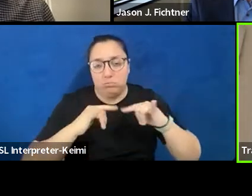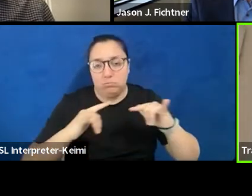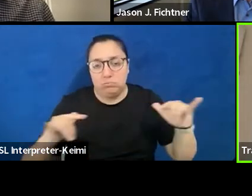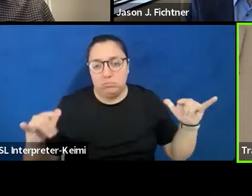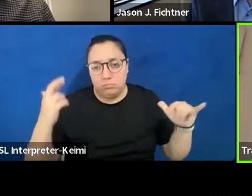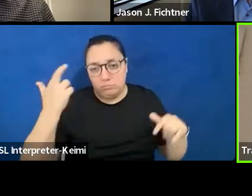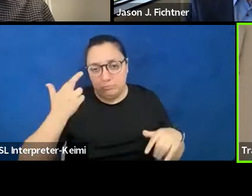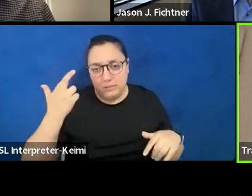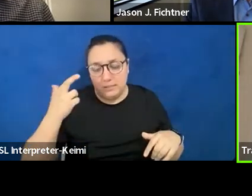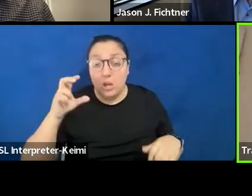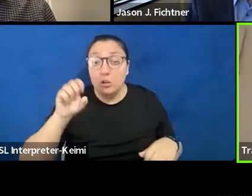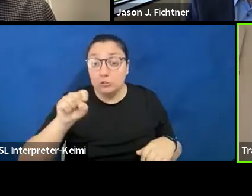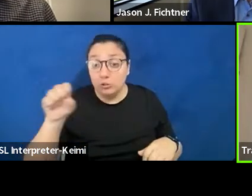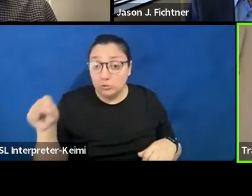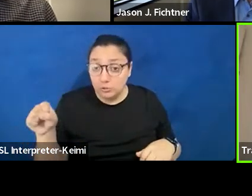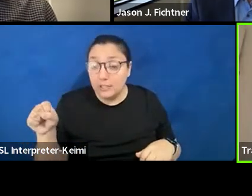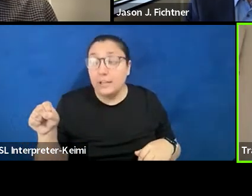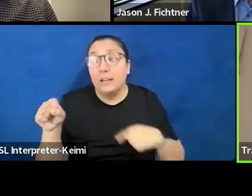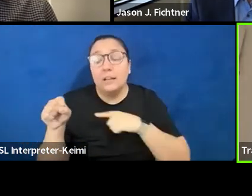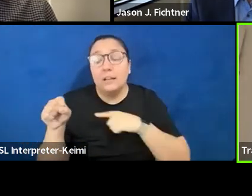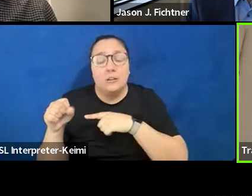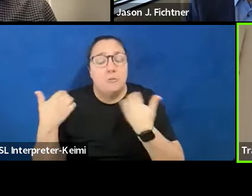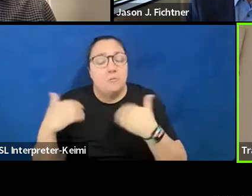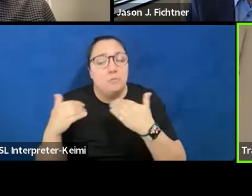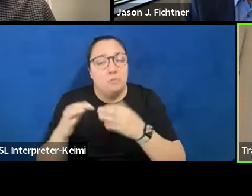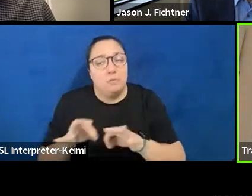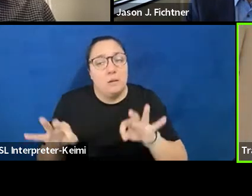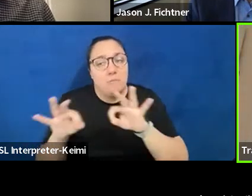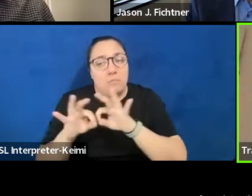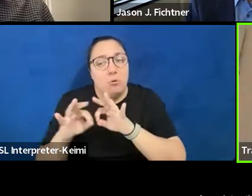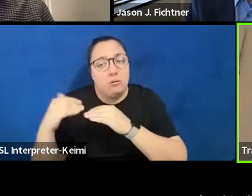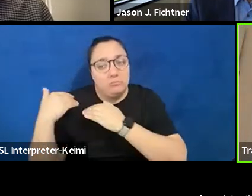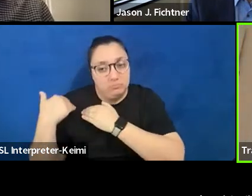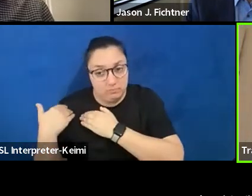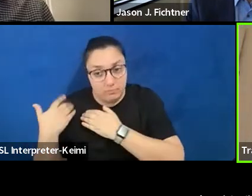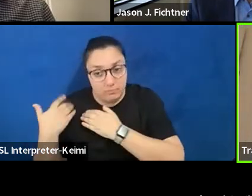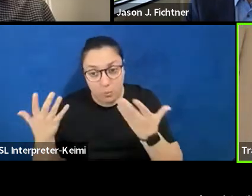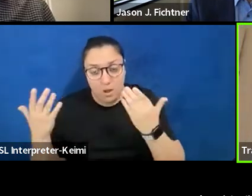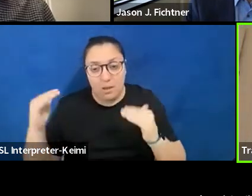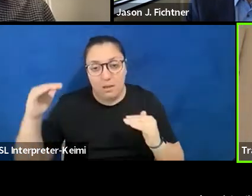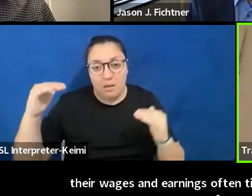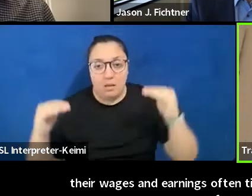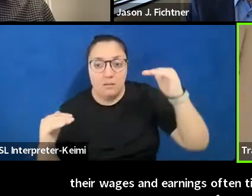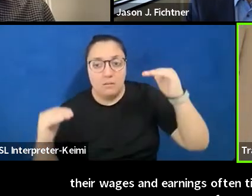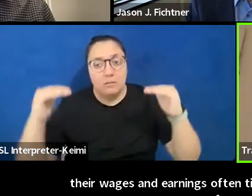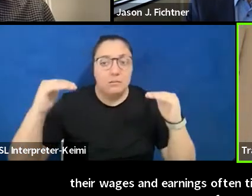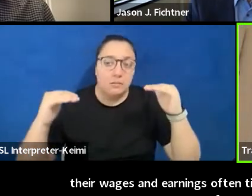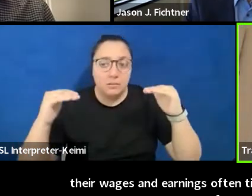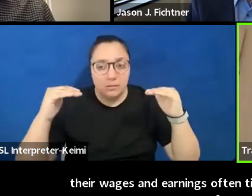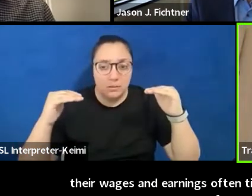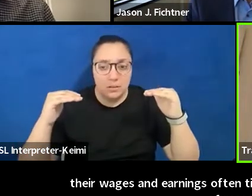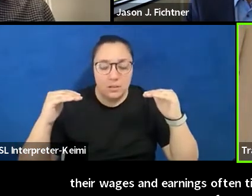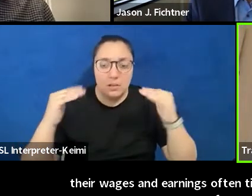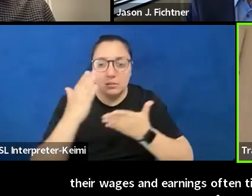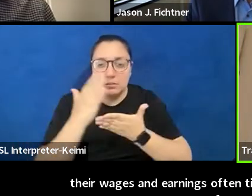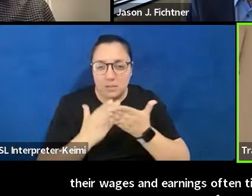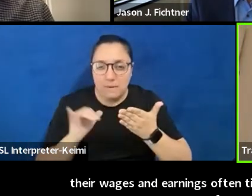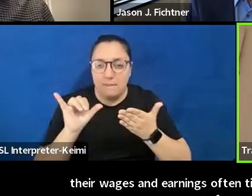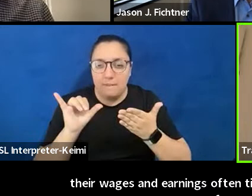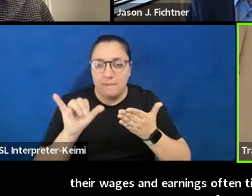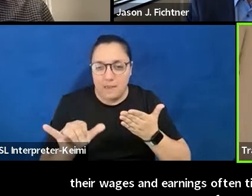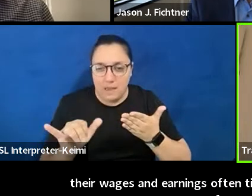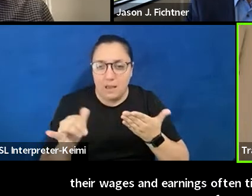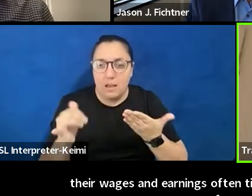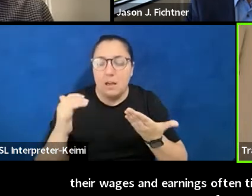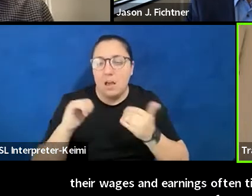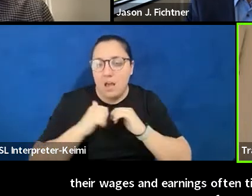Security does a really important job of trying to balance out some of that inequity by providing a